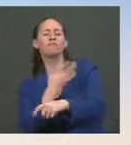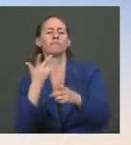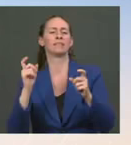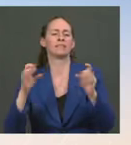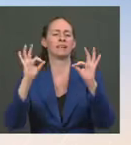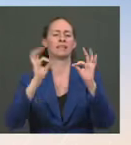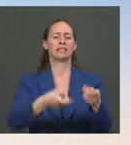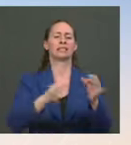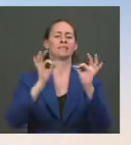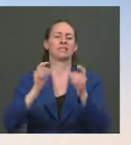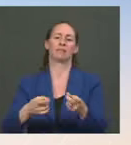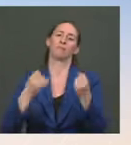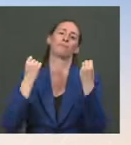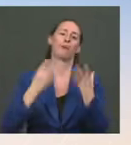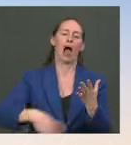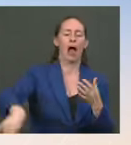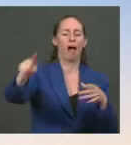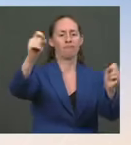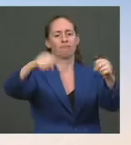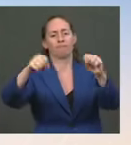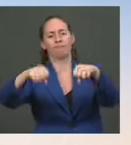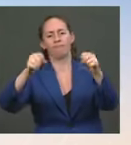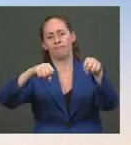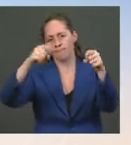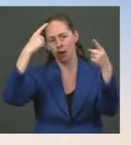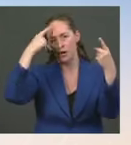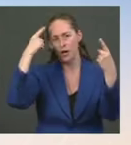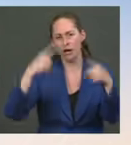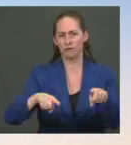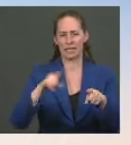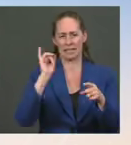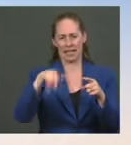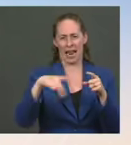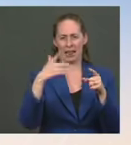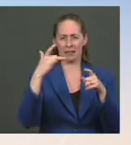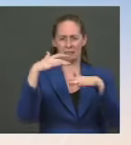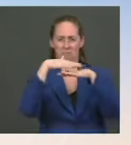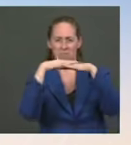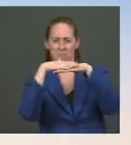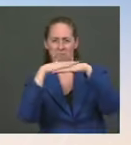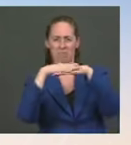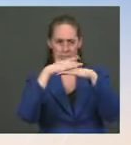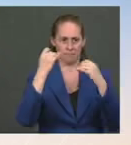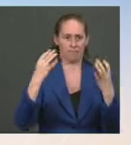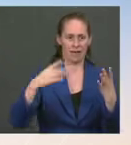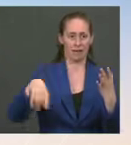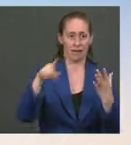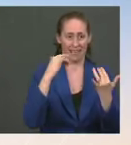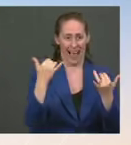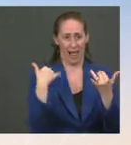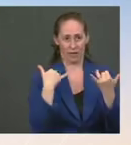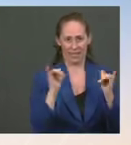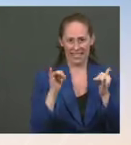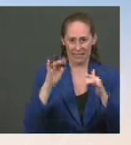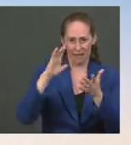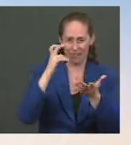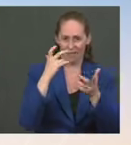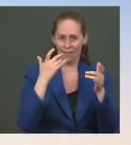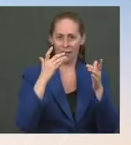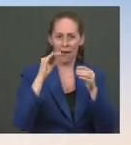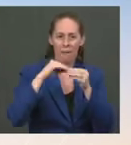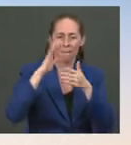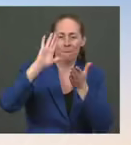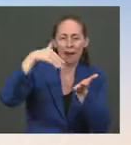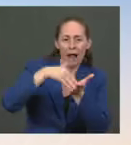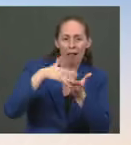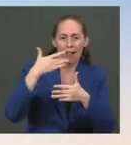There's a basic discussion that needs to happen or is ongoing. We're right in the weeds of it now on what the size of the package looks like. But